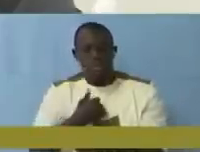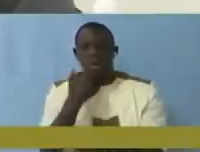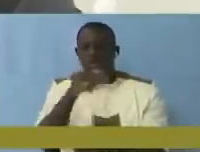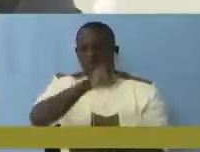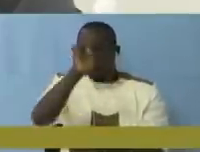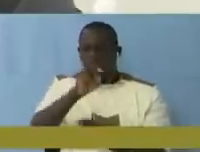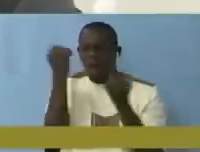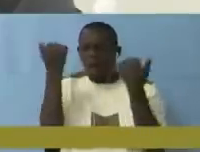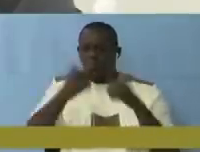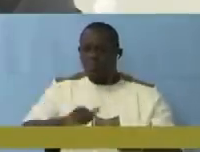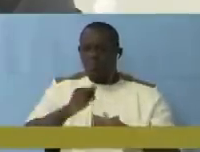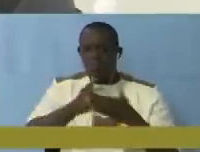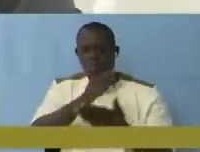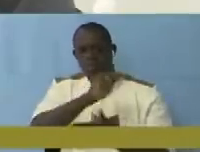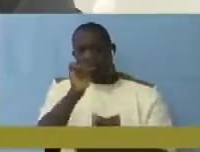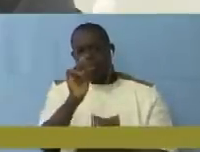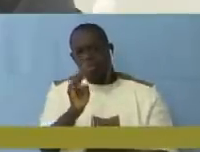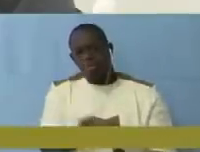bang?